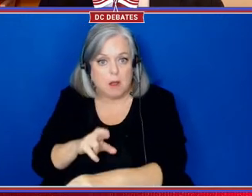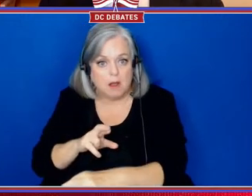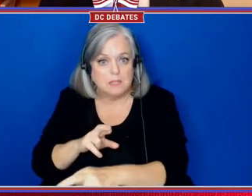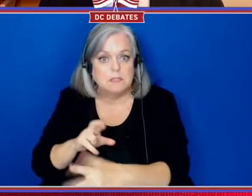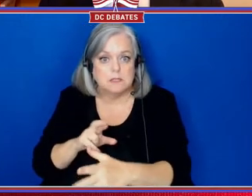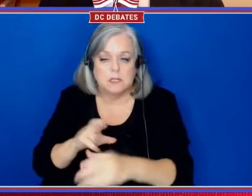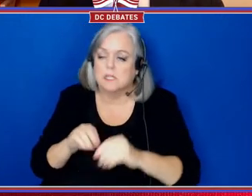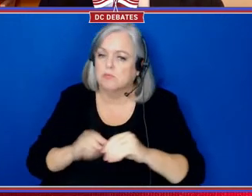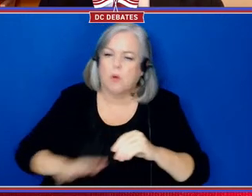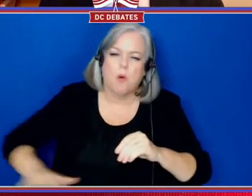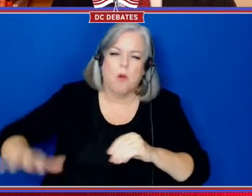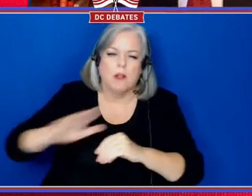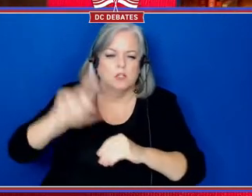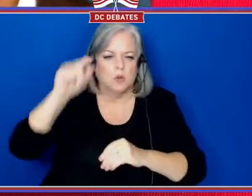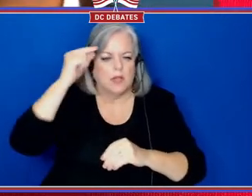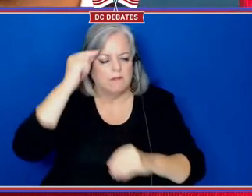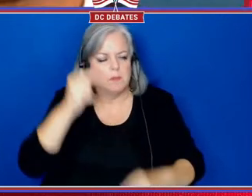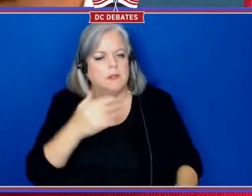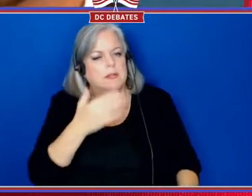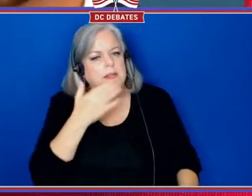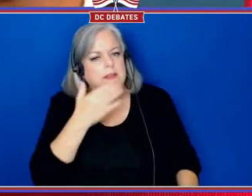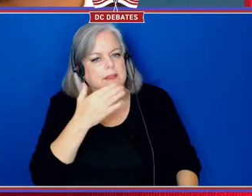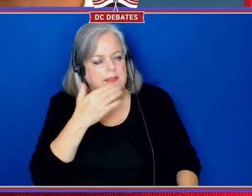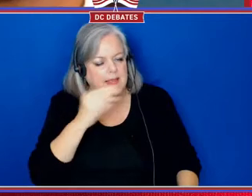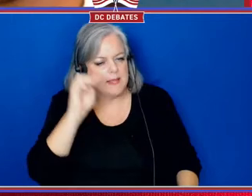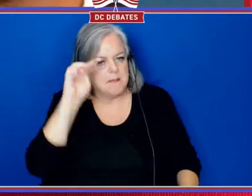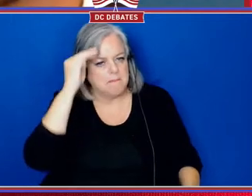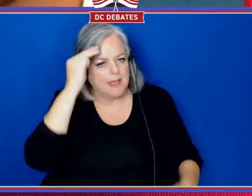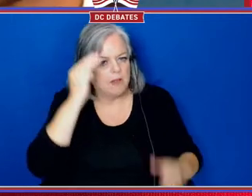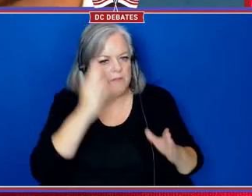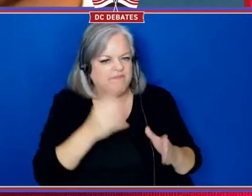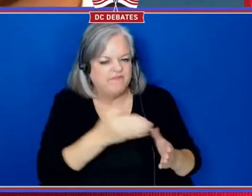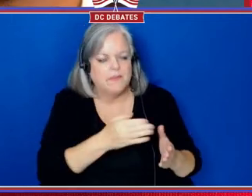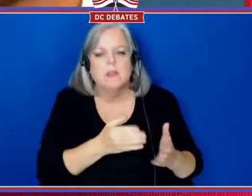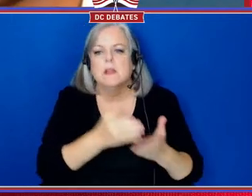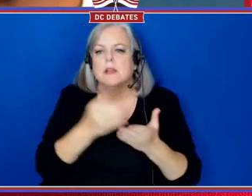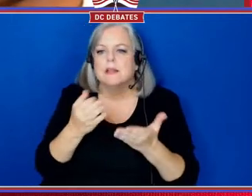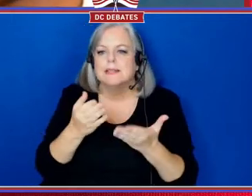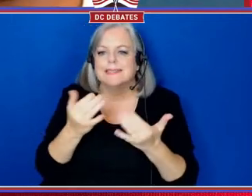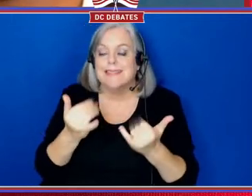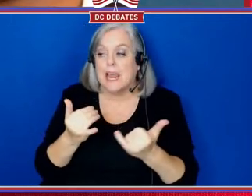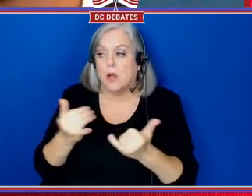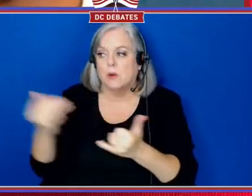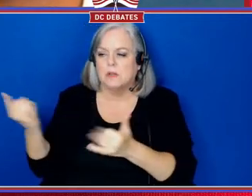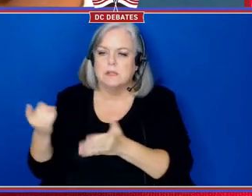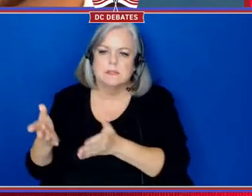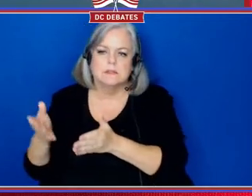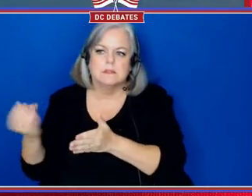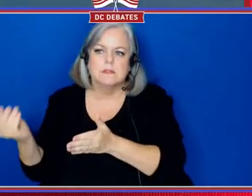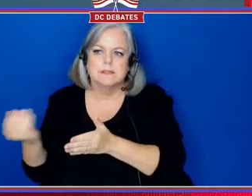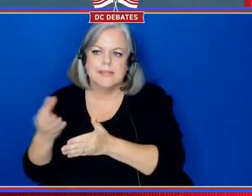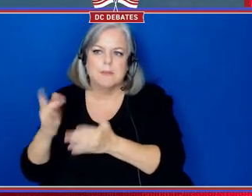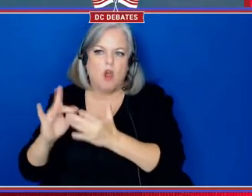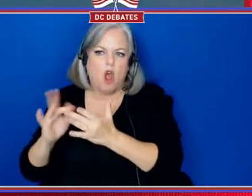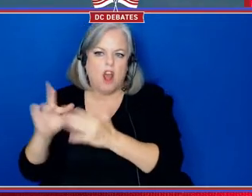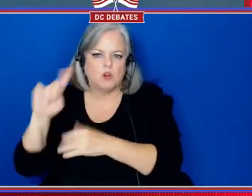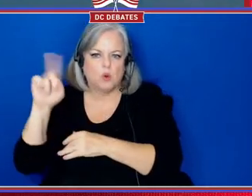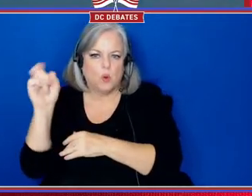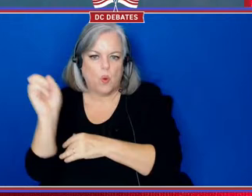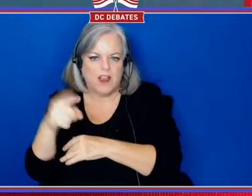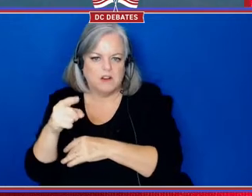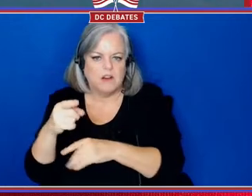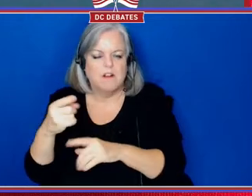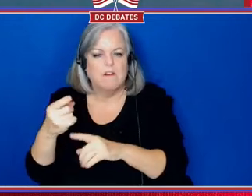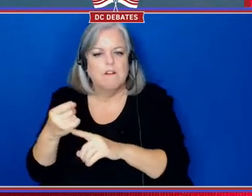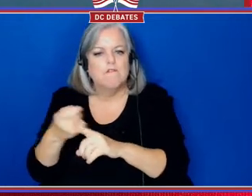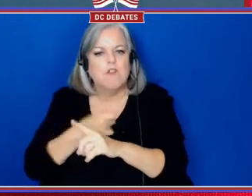government. Thank you, Mayor Bowser. Now I would like to ask a submitted question from online from the user @moneybylisa